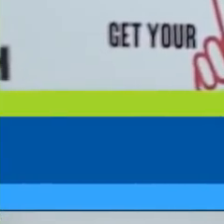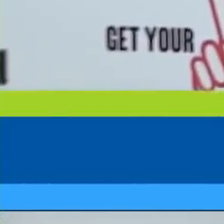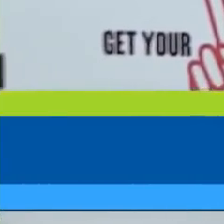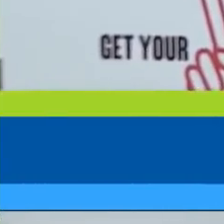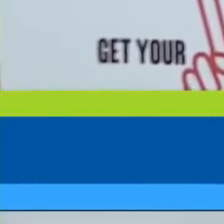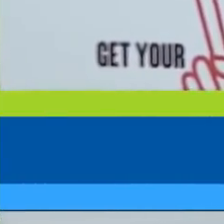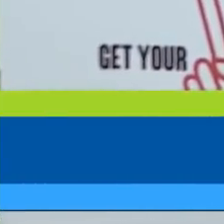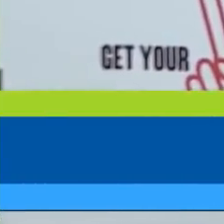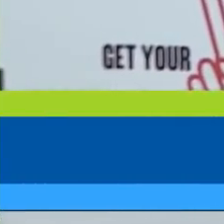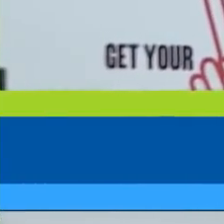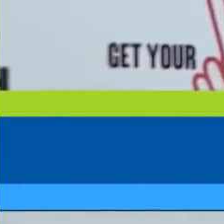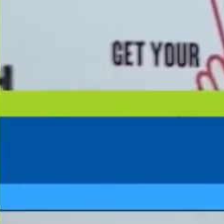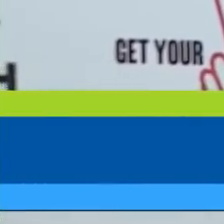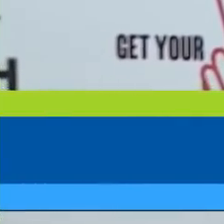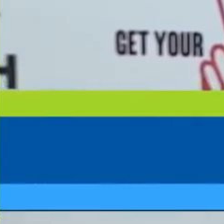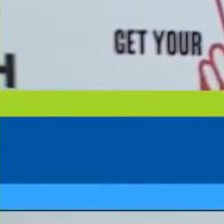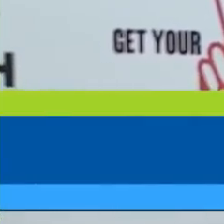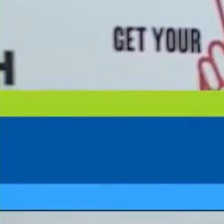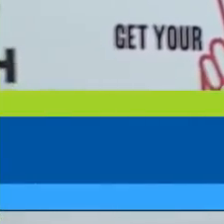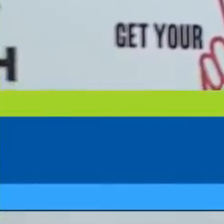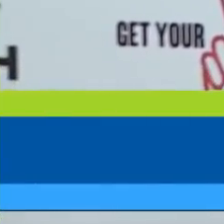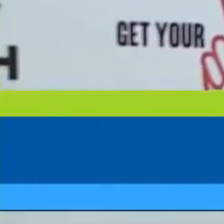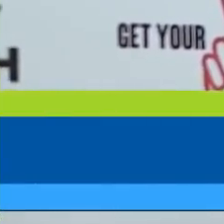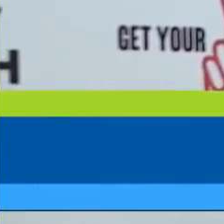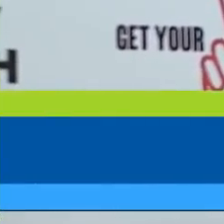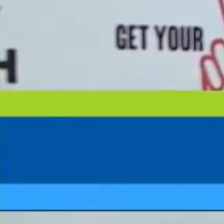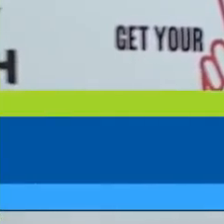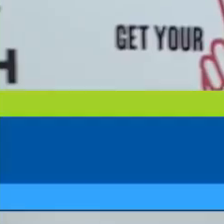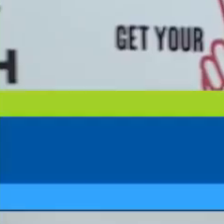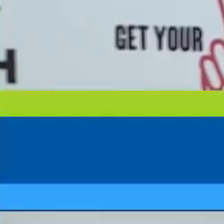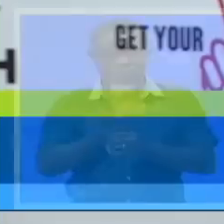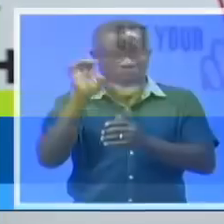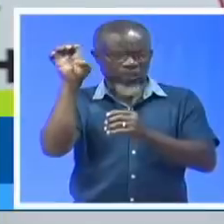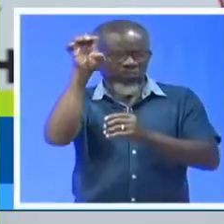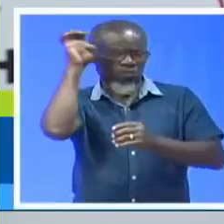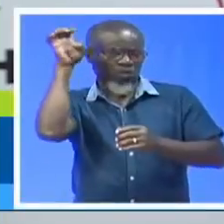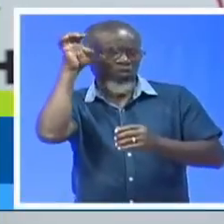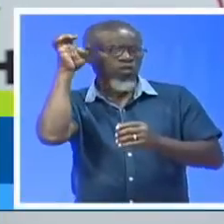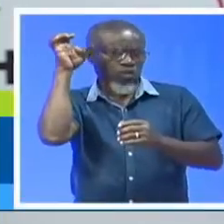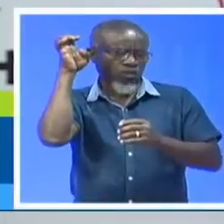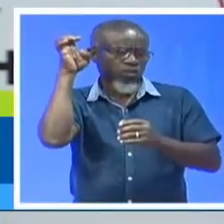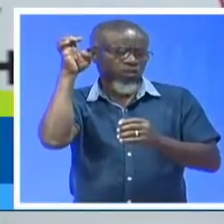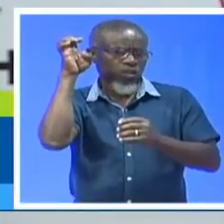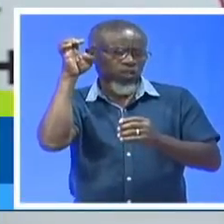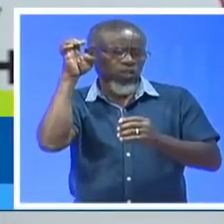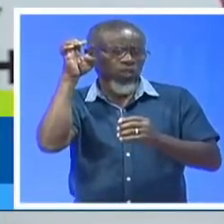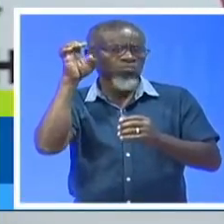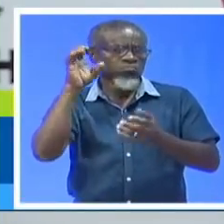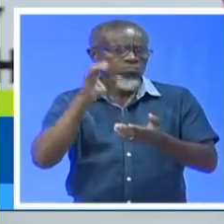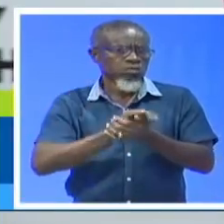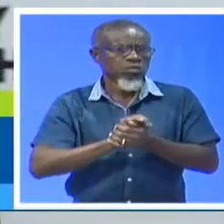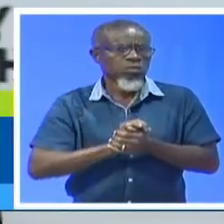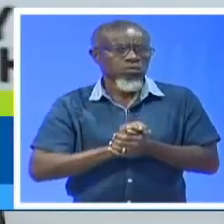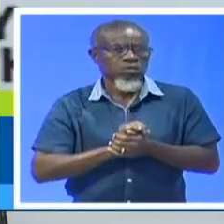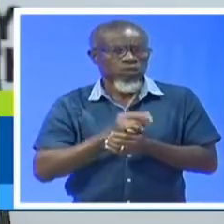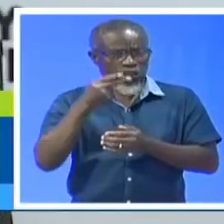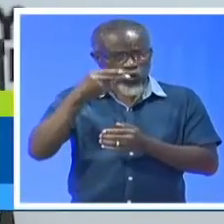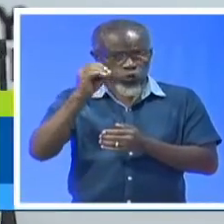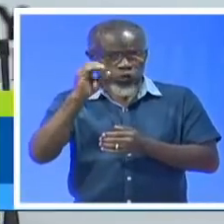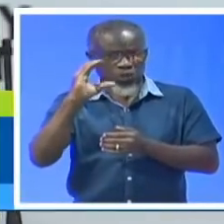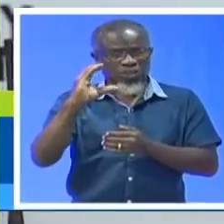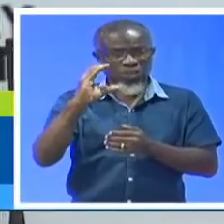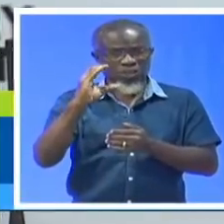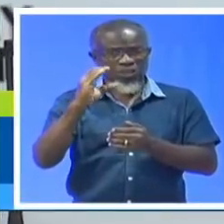we, under the Emergency Operations Center, which Patian said has always been there, since May